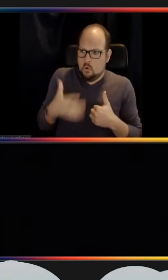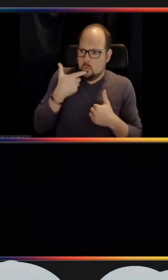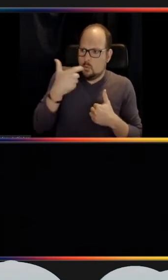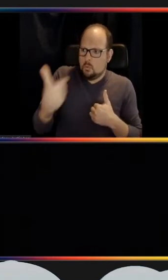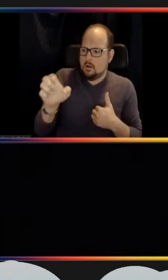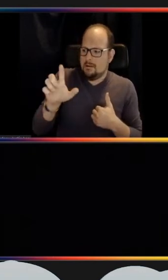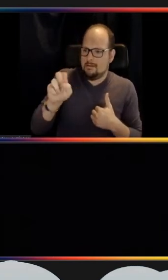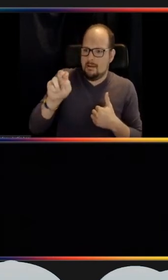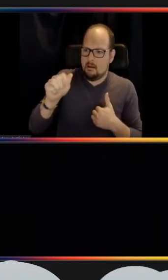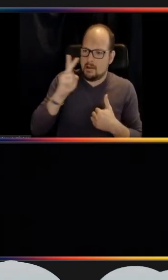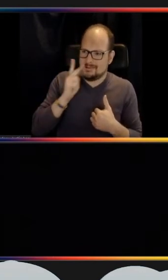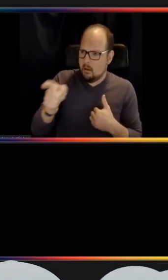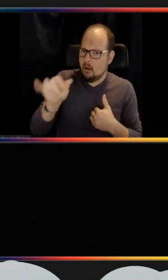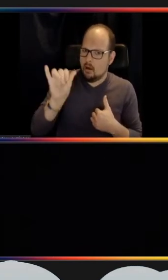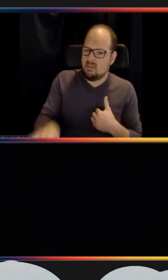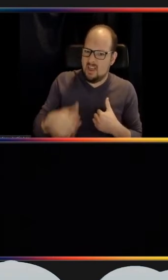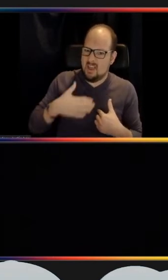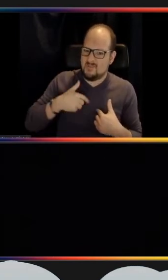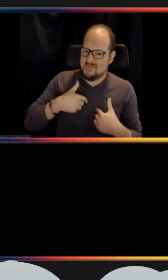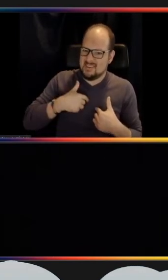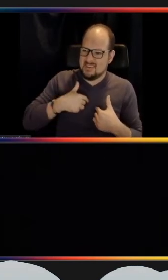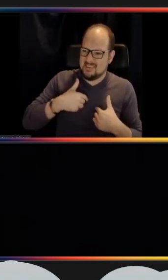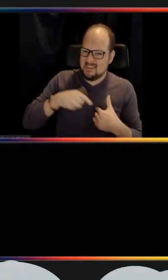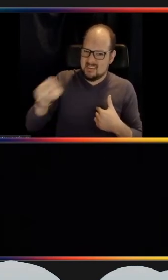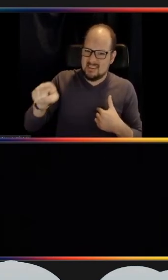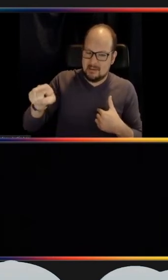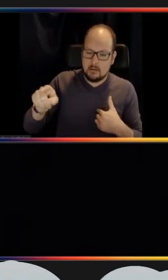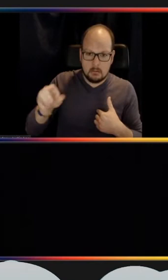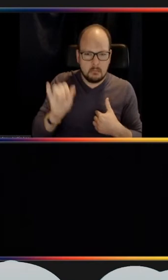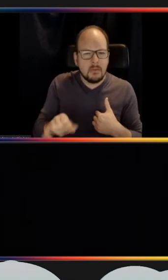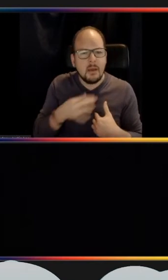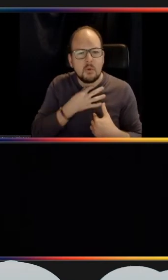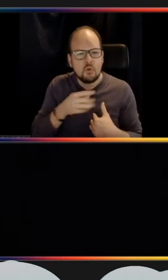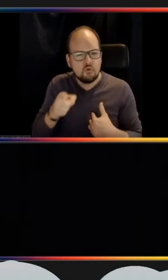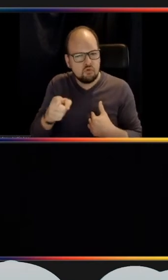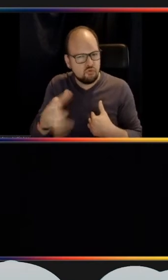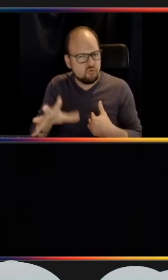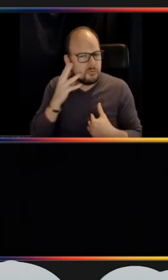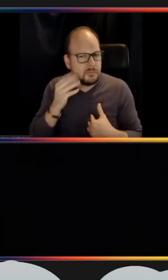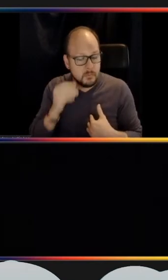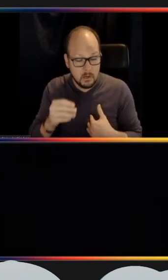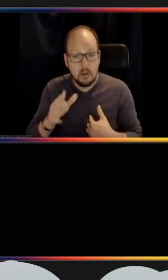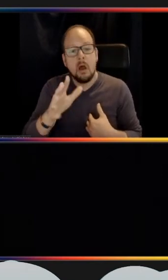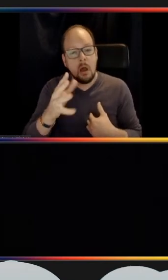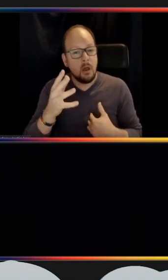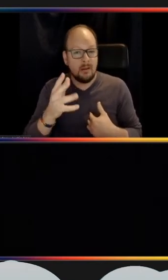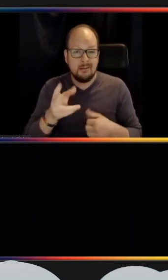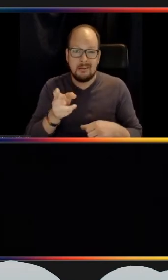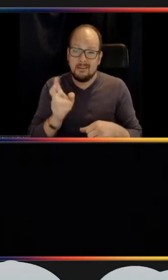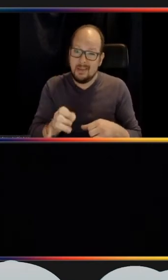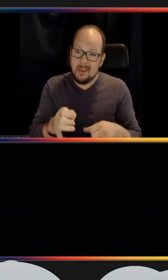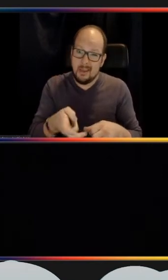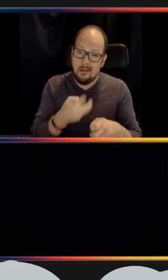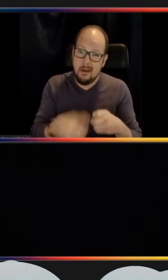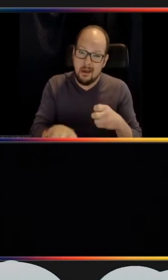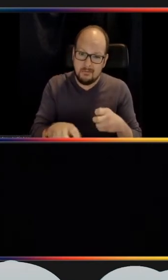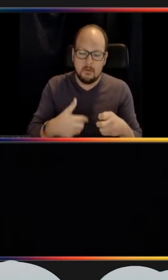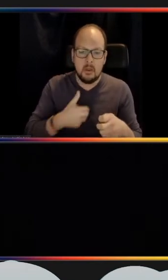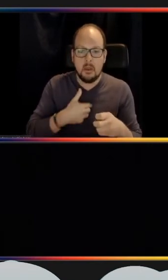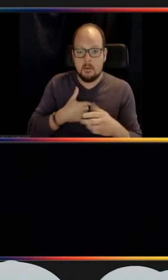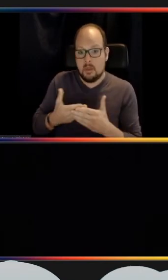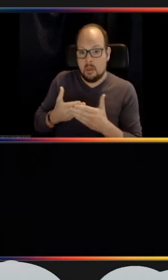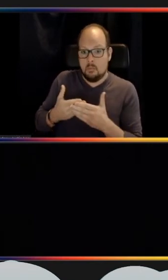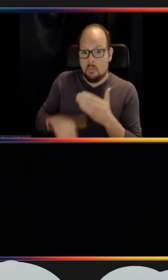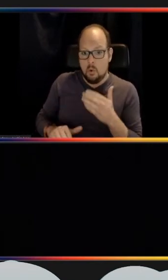when you think about Latinx representation. It's hard because I was born and raised in Colombia, and and I'm white passing.